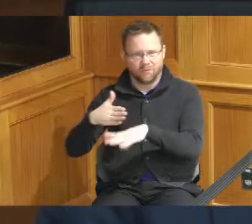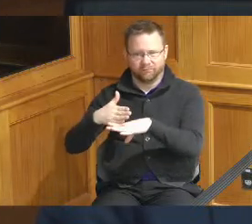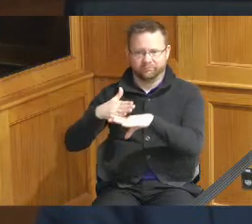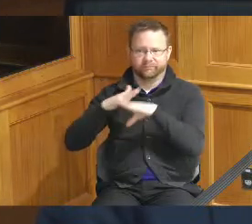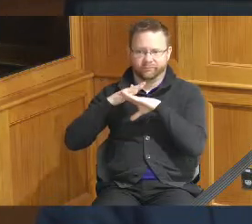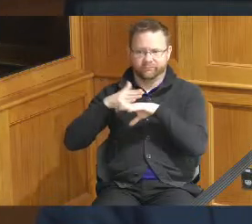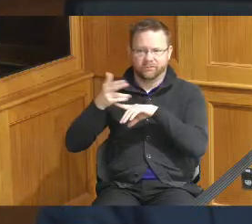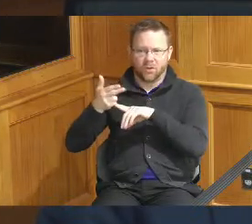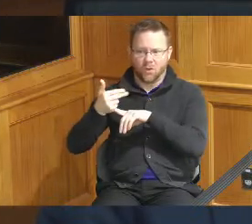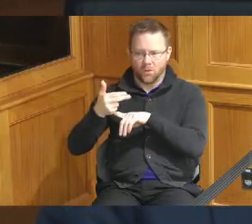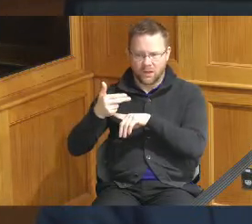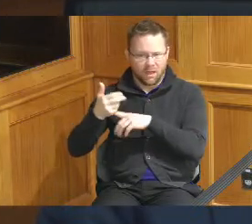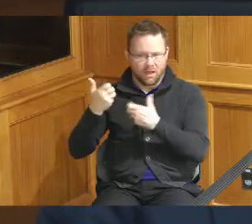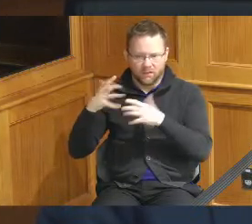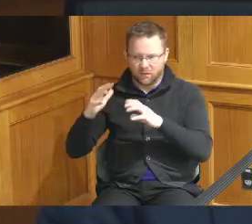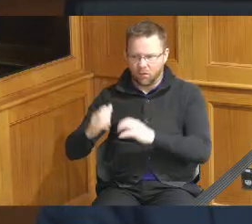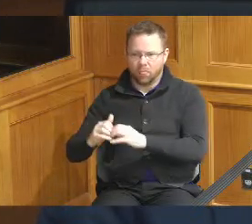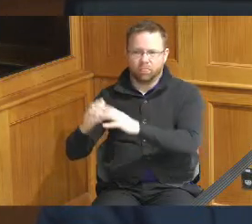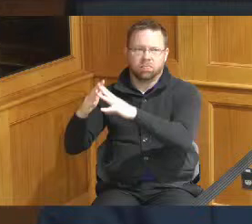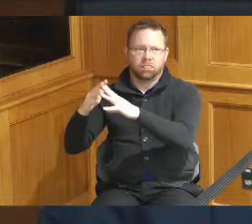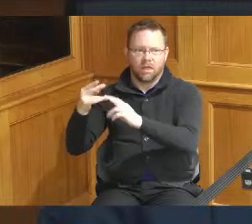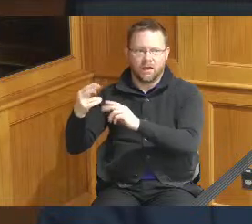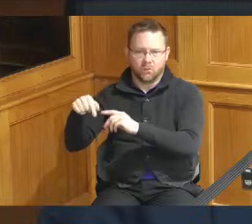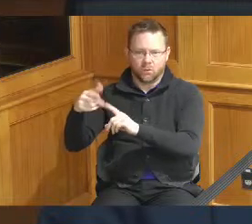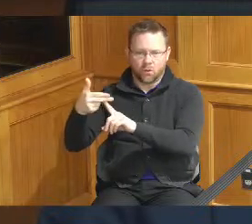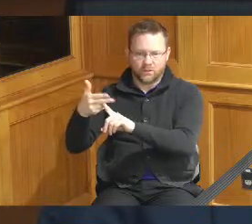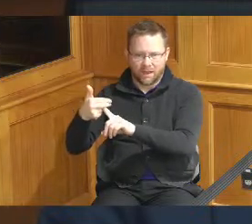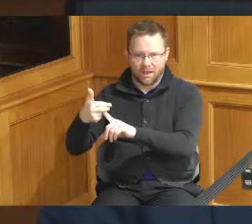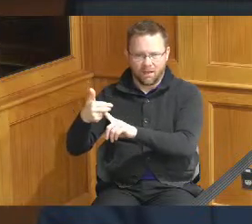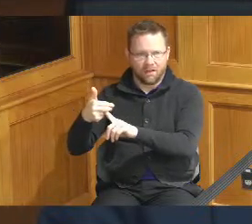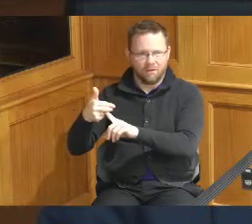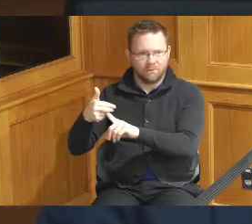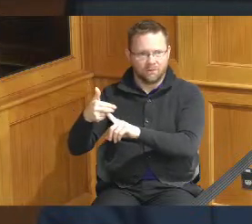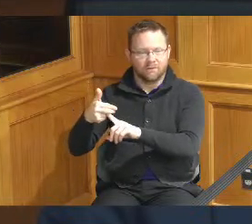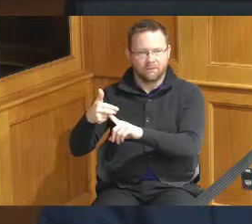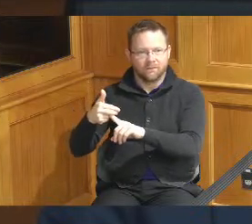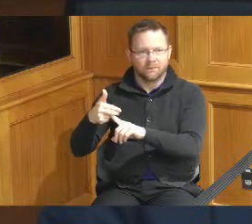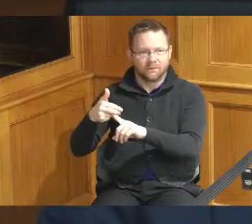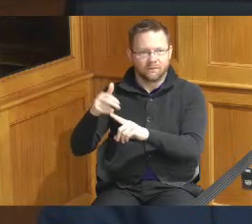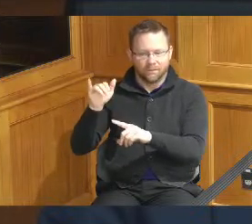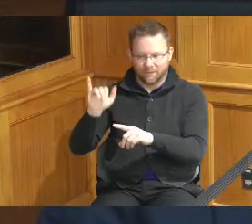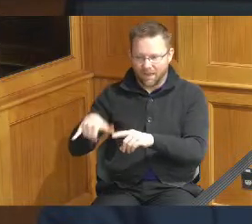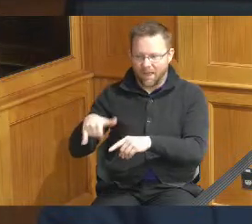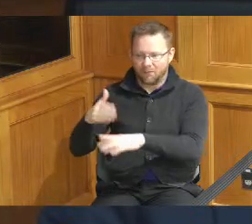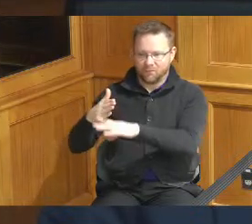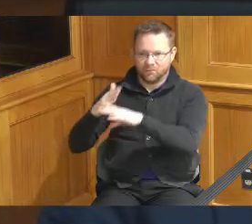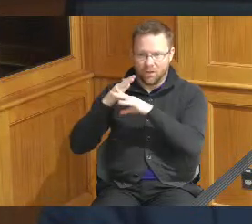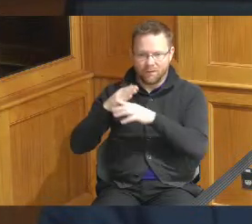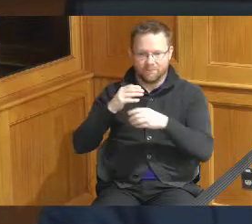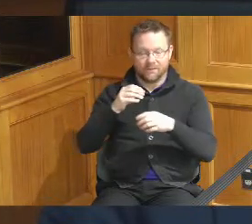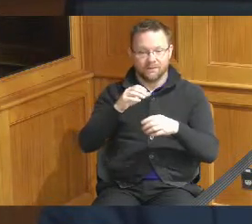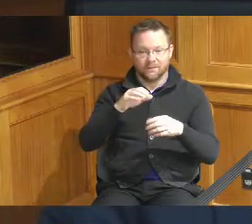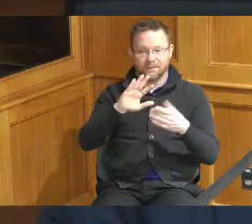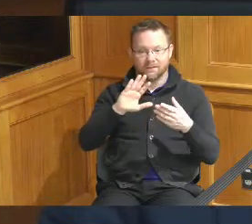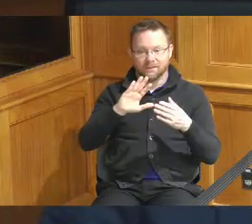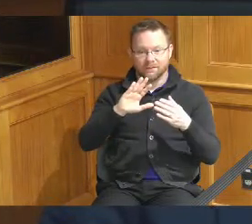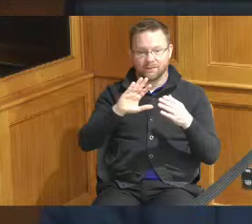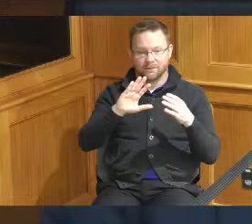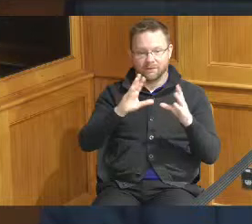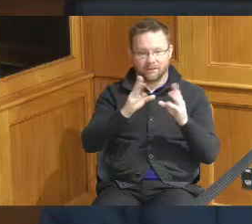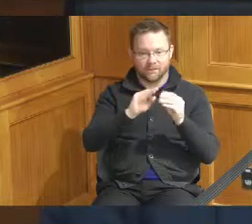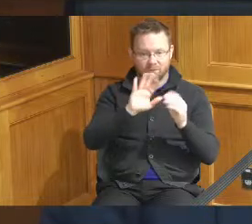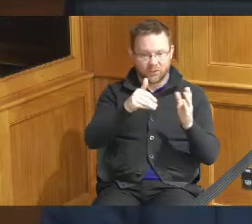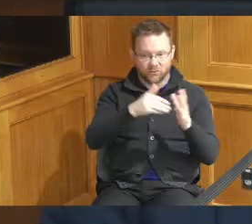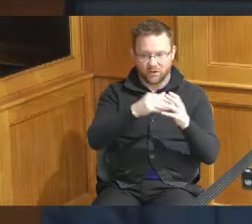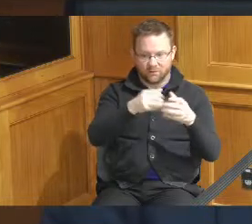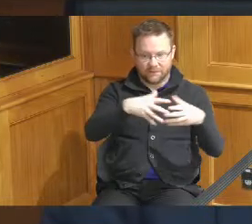any hotel you're putting up a headquarter hotel to the south of the convention center. It stood in the way of an expansion or any renovation of the convention